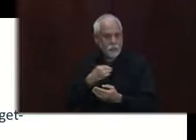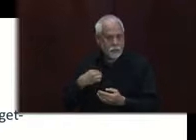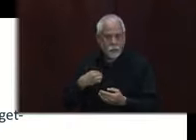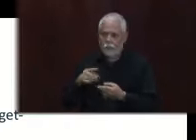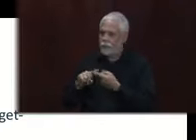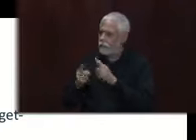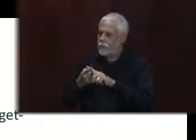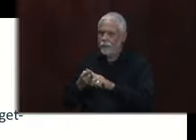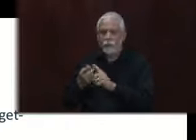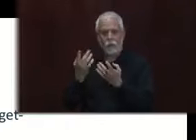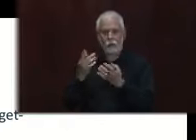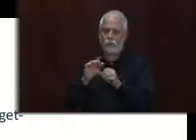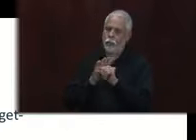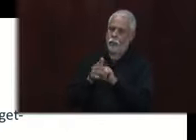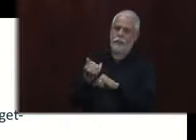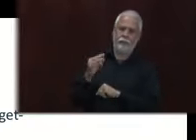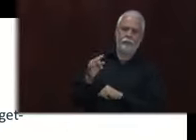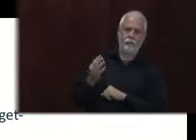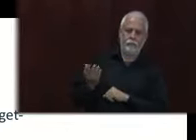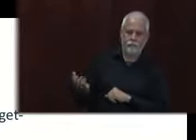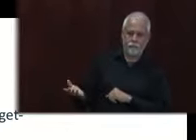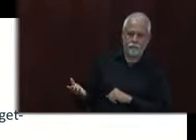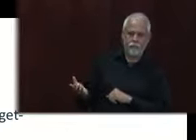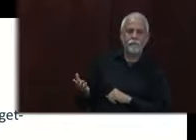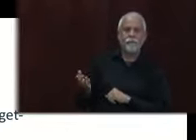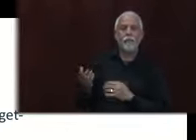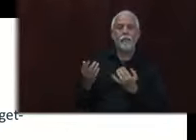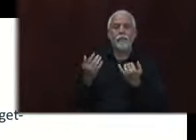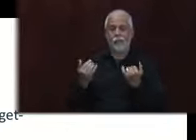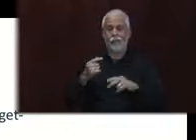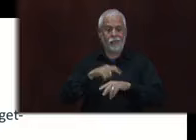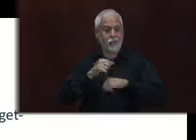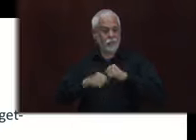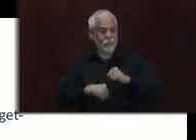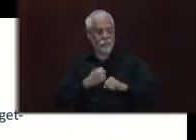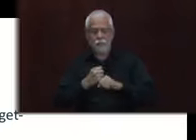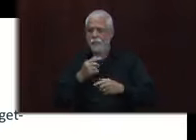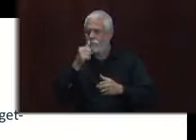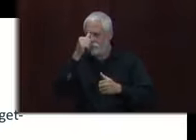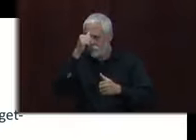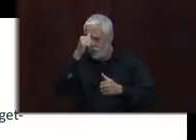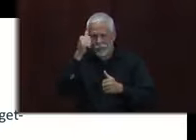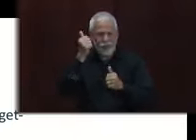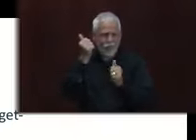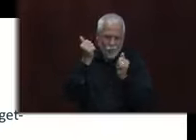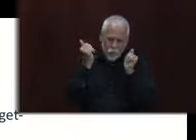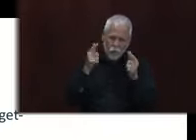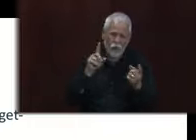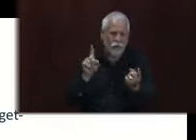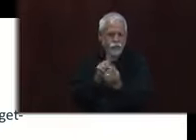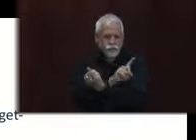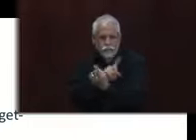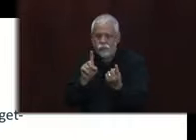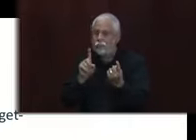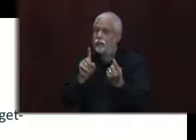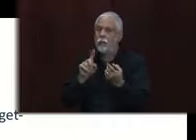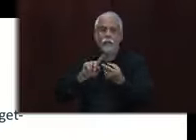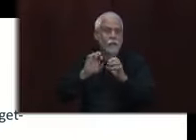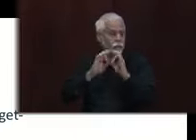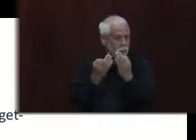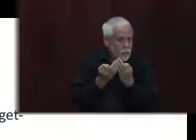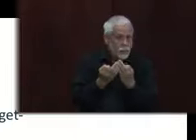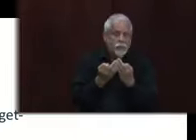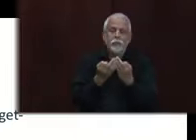because of COVID-19. And as we enter this season, please remember that every interaction, even those with your